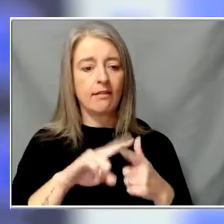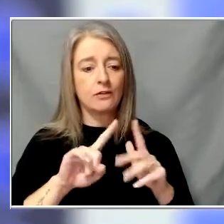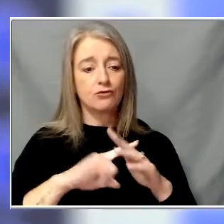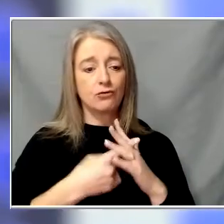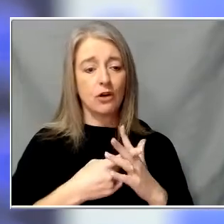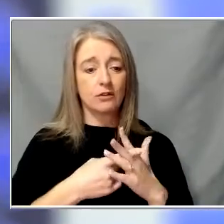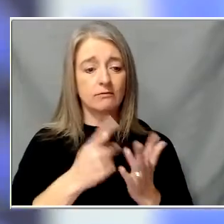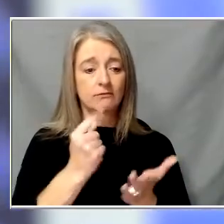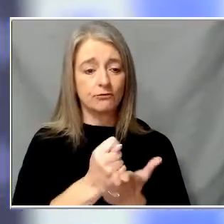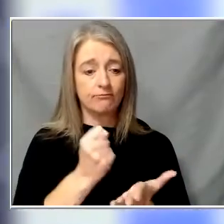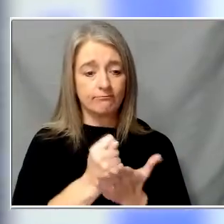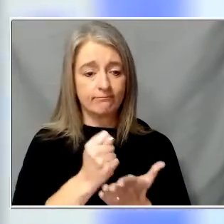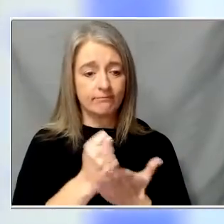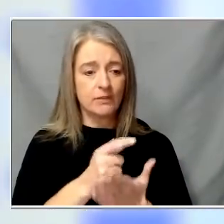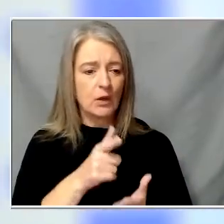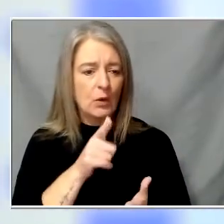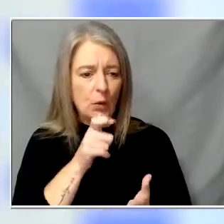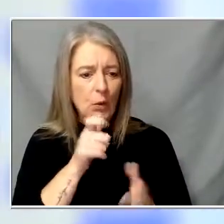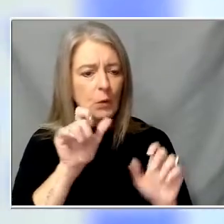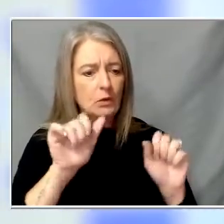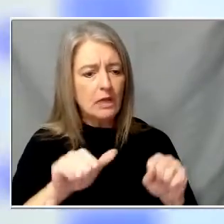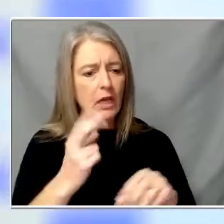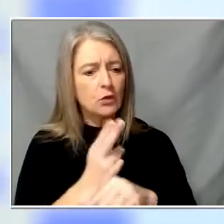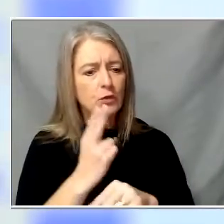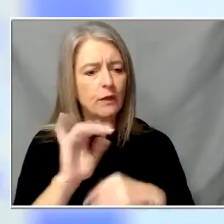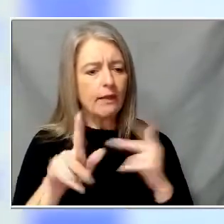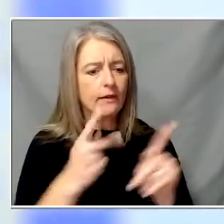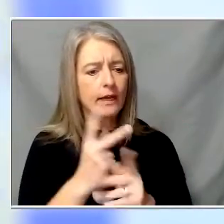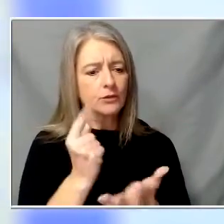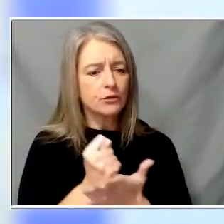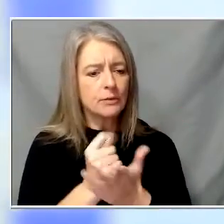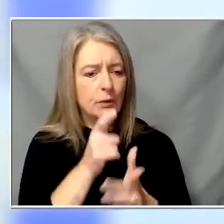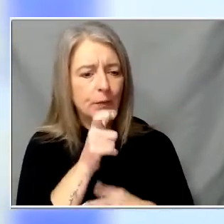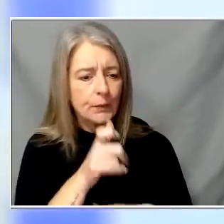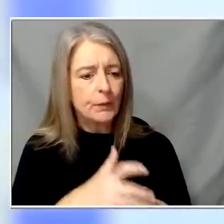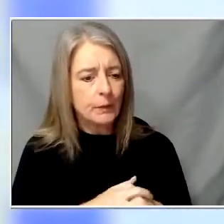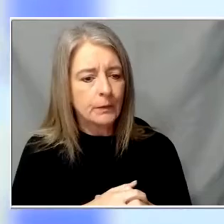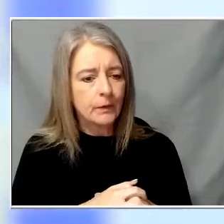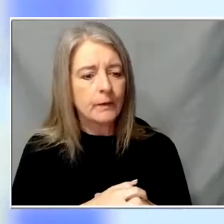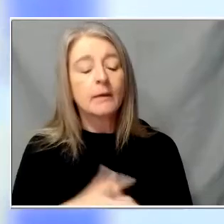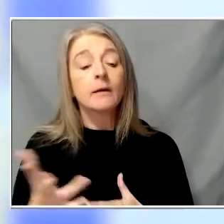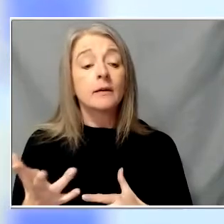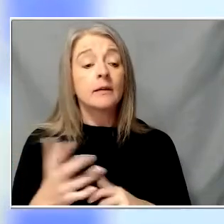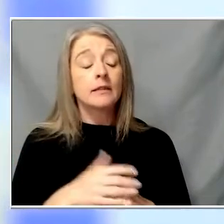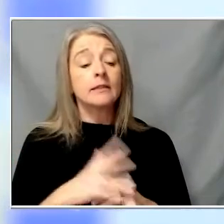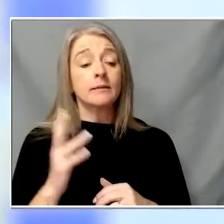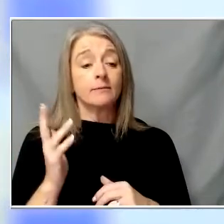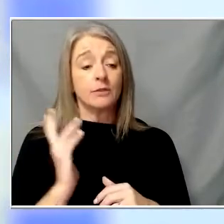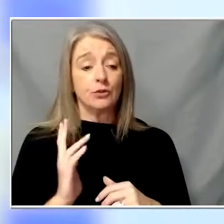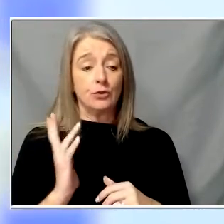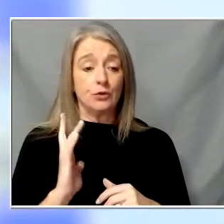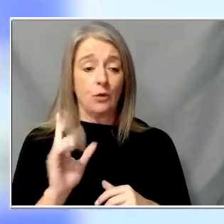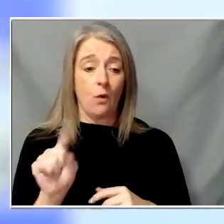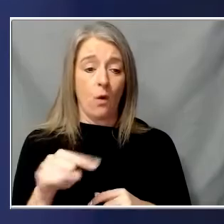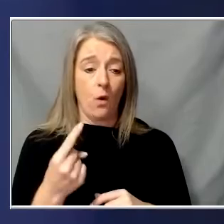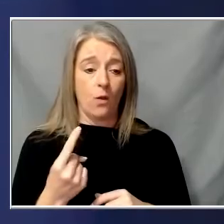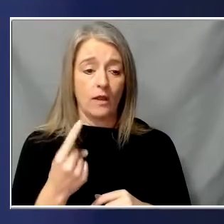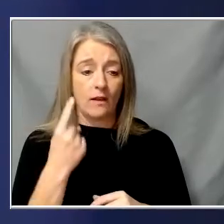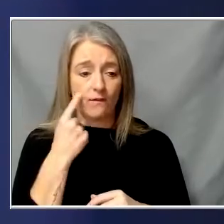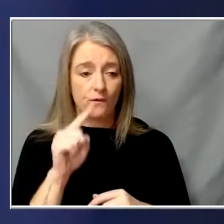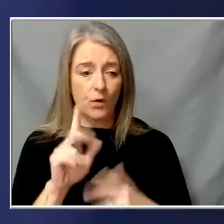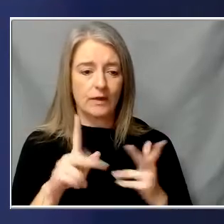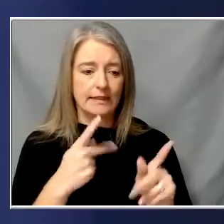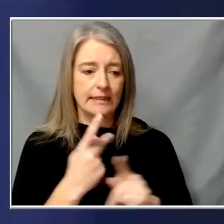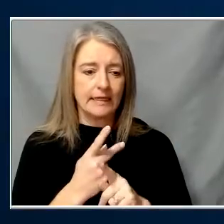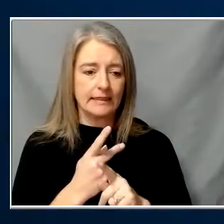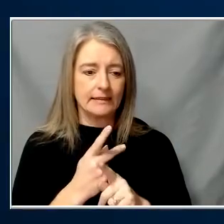So who would typically be a candidate for something that we're seeing here? Yeah, so it's It used to only be performed for appendiceal